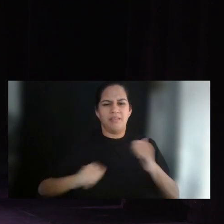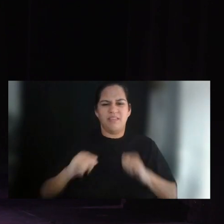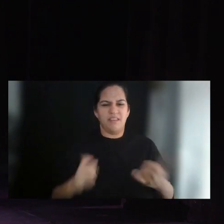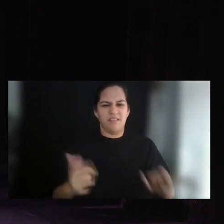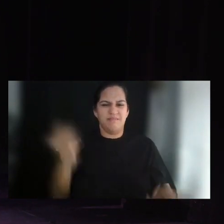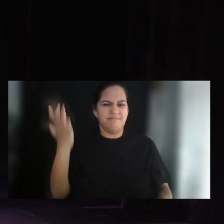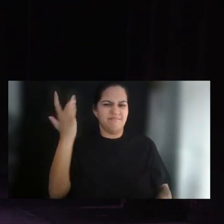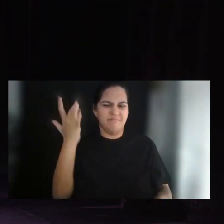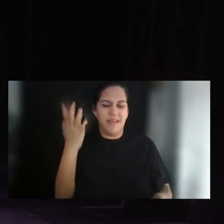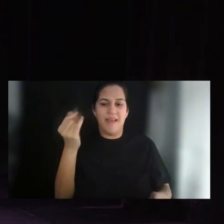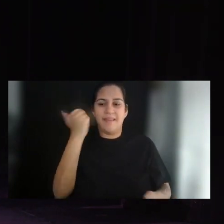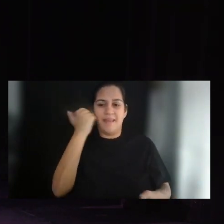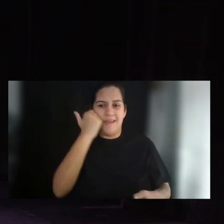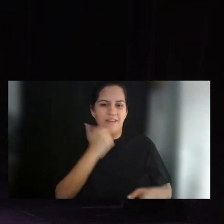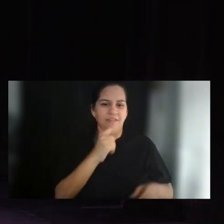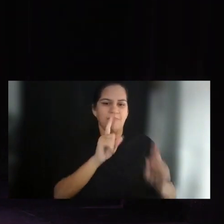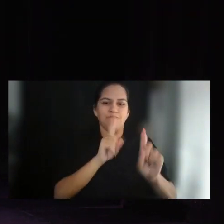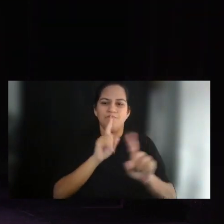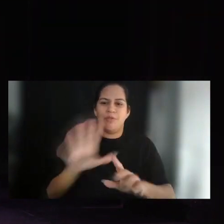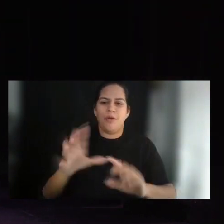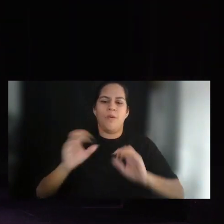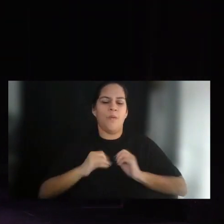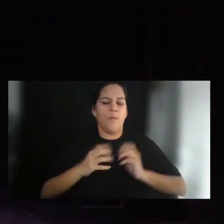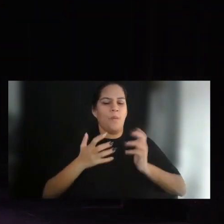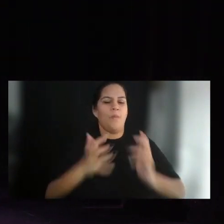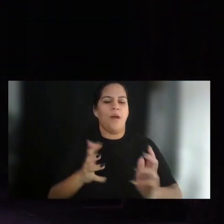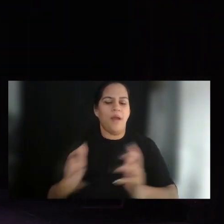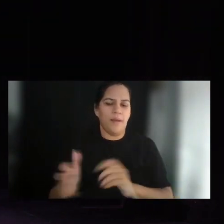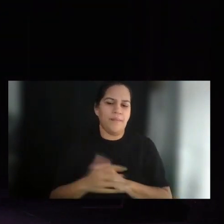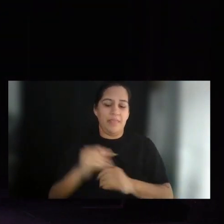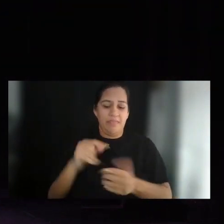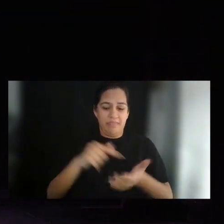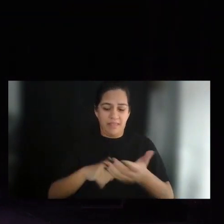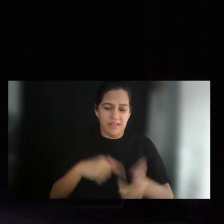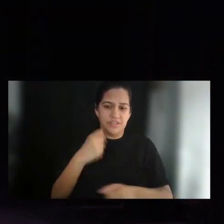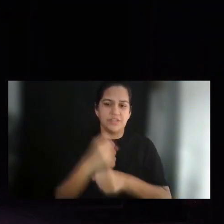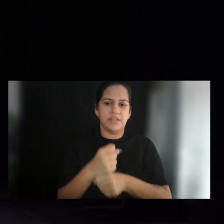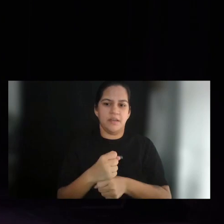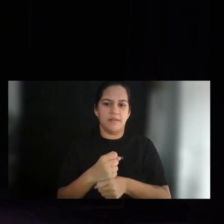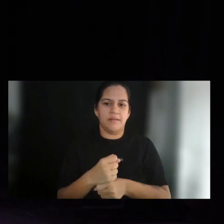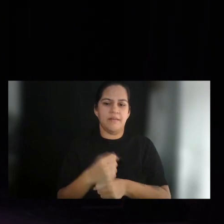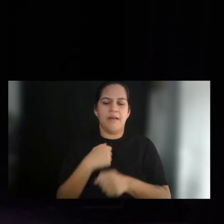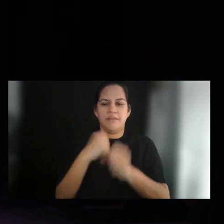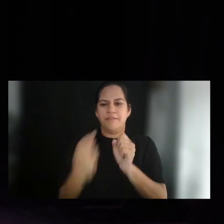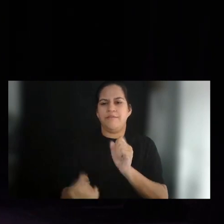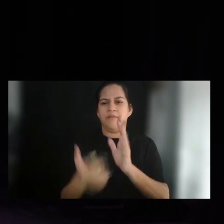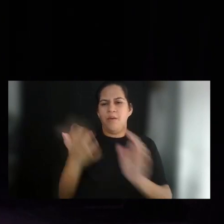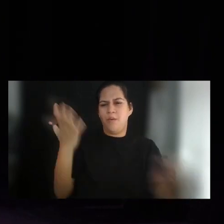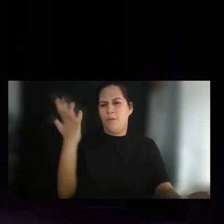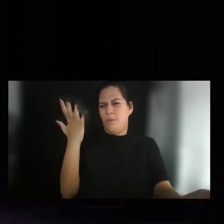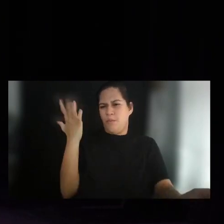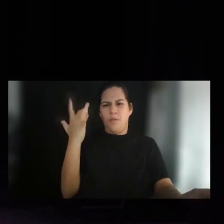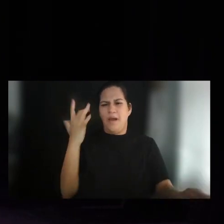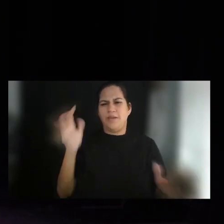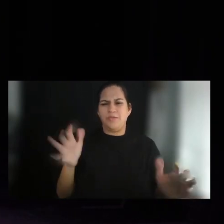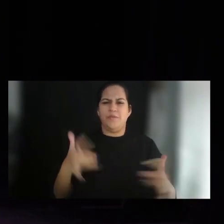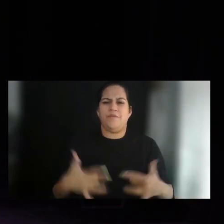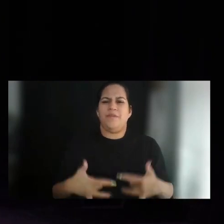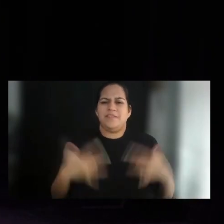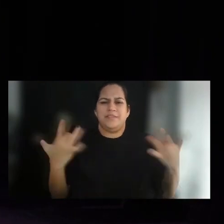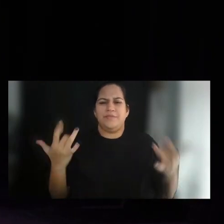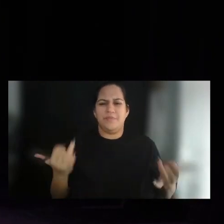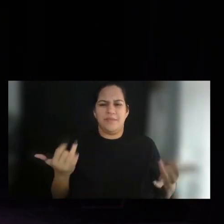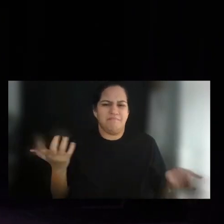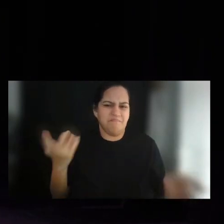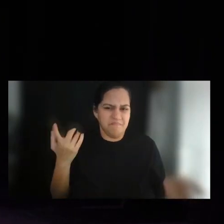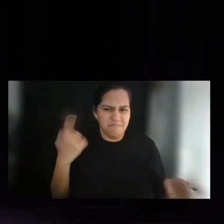own way. And then this year, I was faced with, why do a festival now? It was sort of like Turnabout